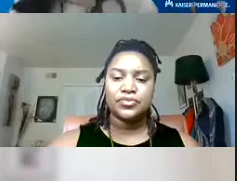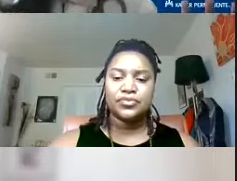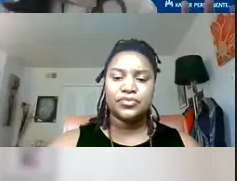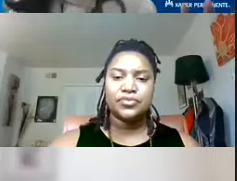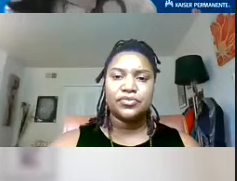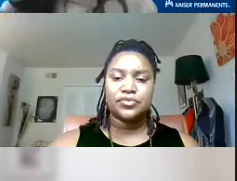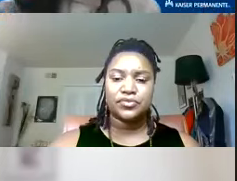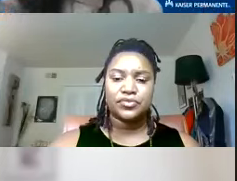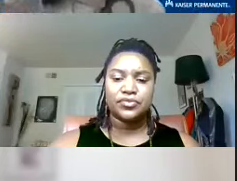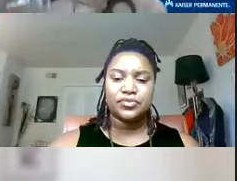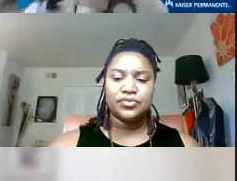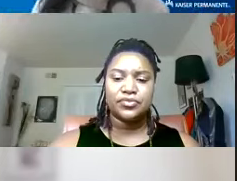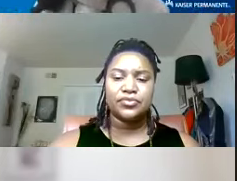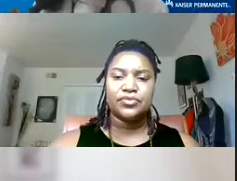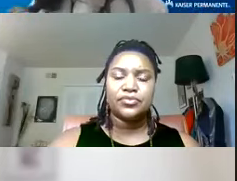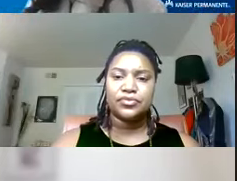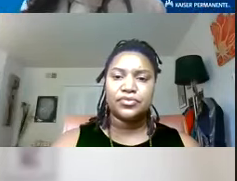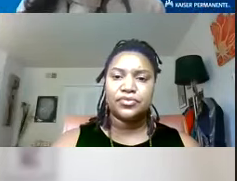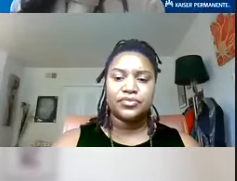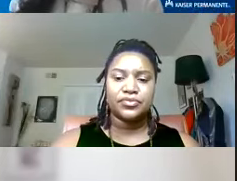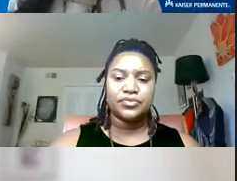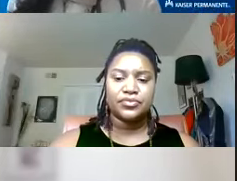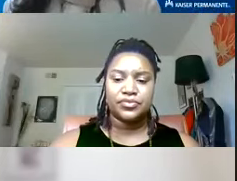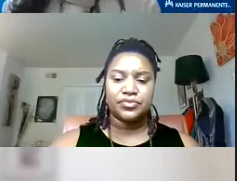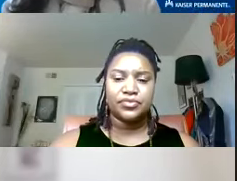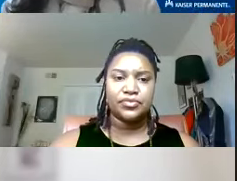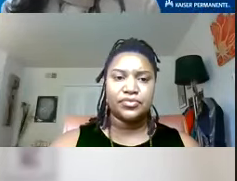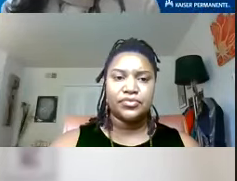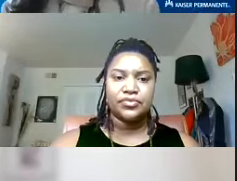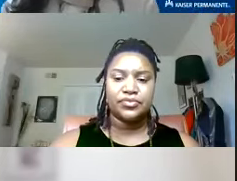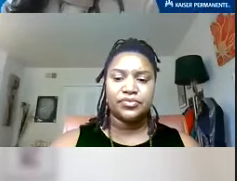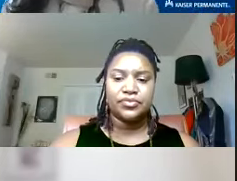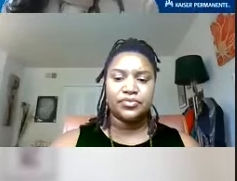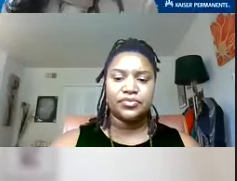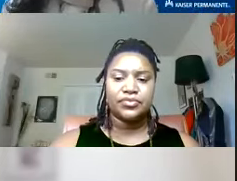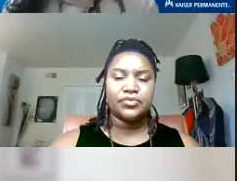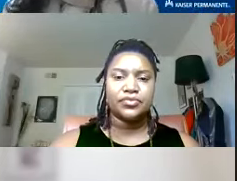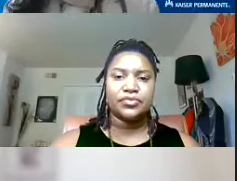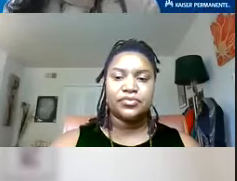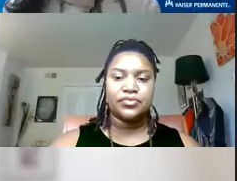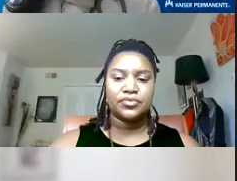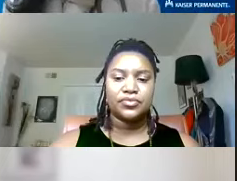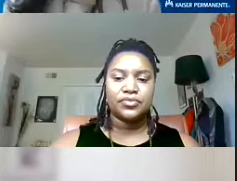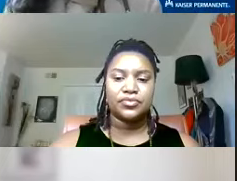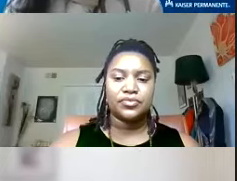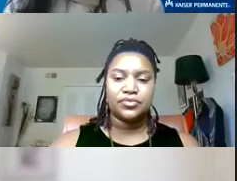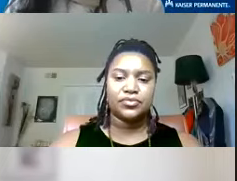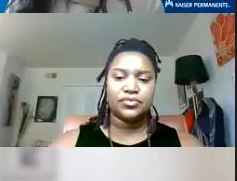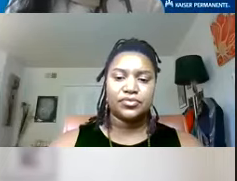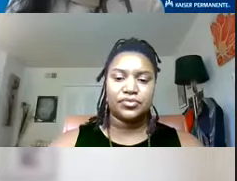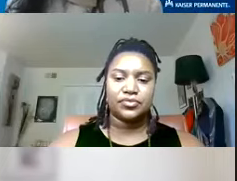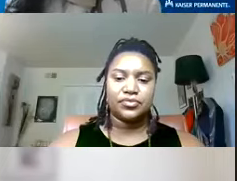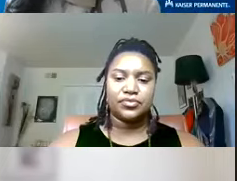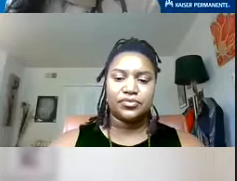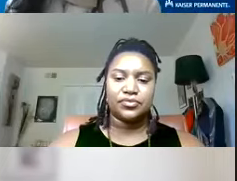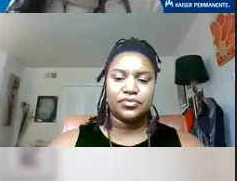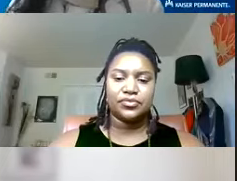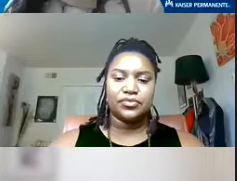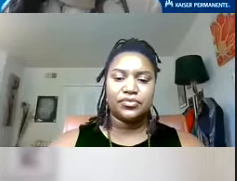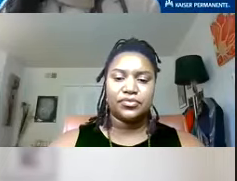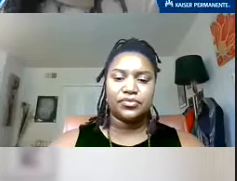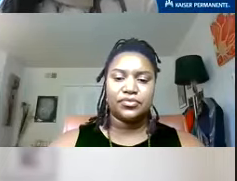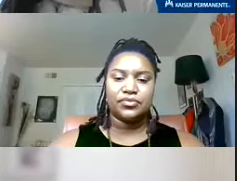a different group of people who are telling you, like about how to prevent being ill, that you're trusting to treat you once you get